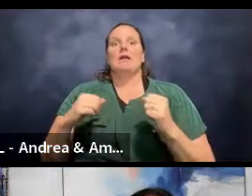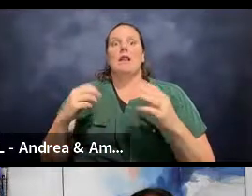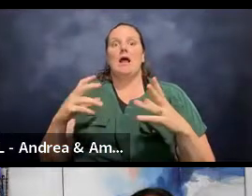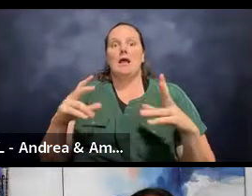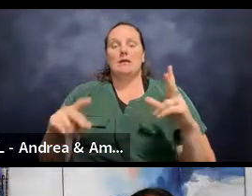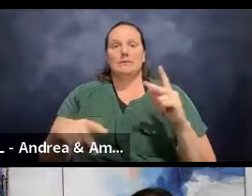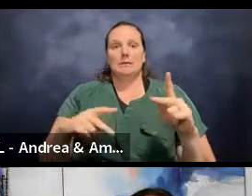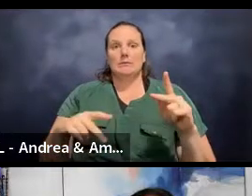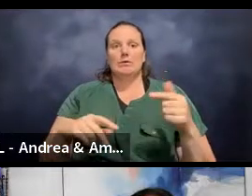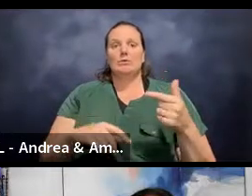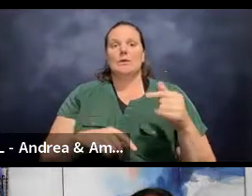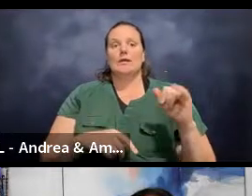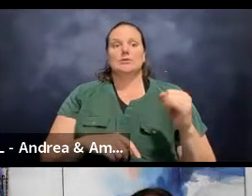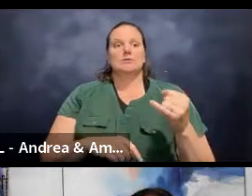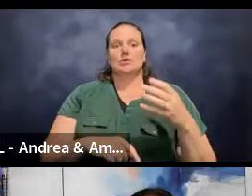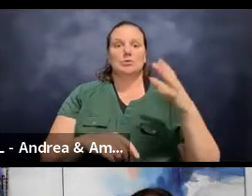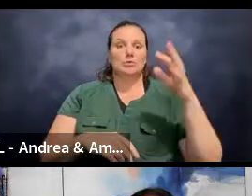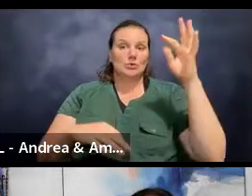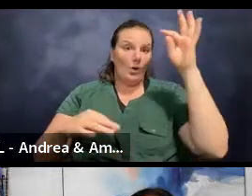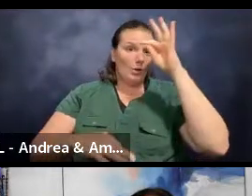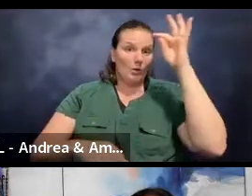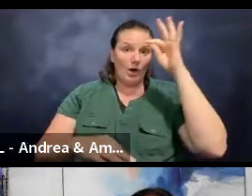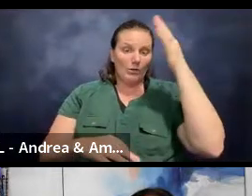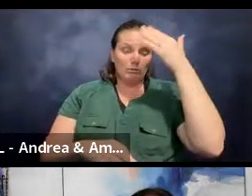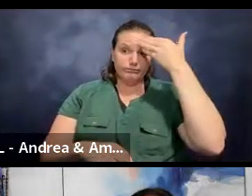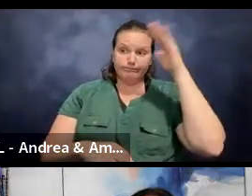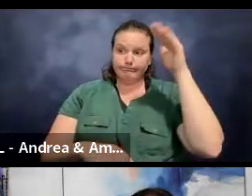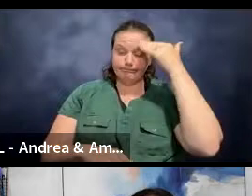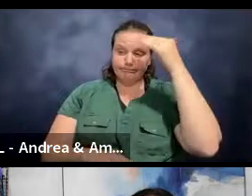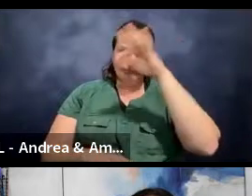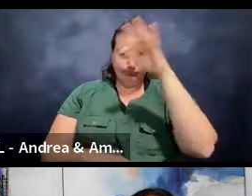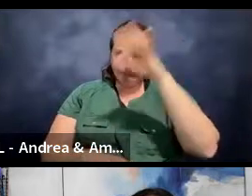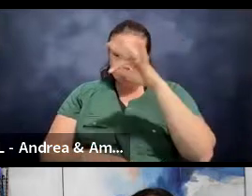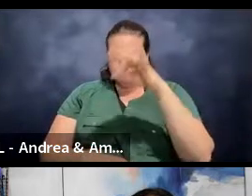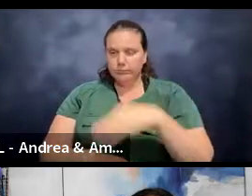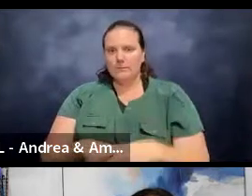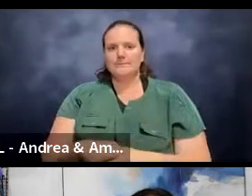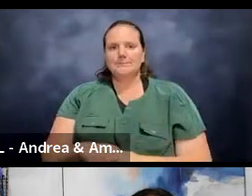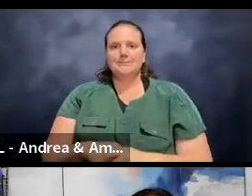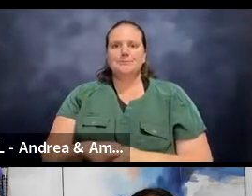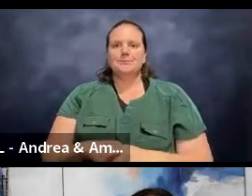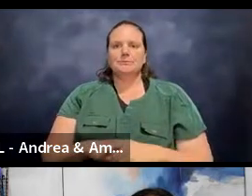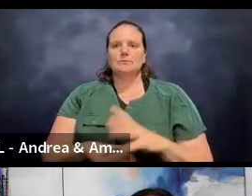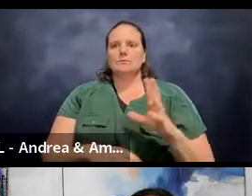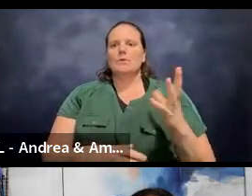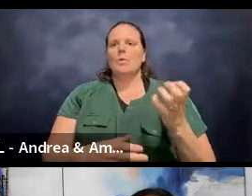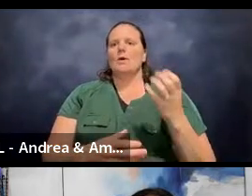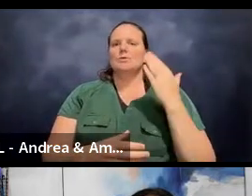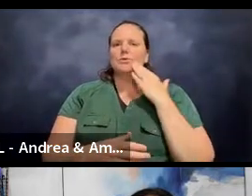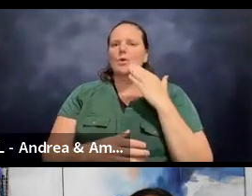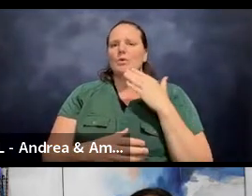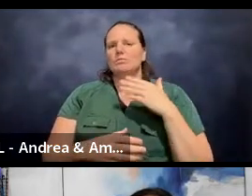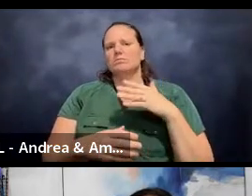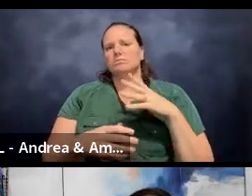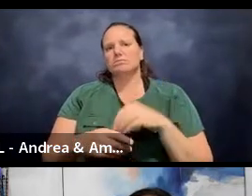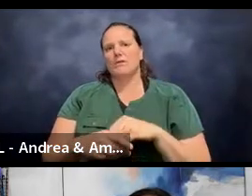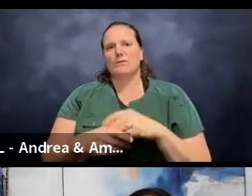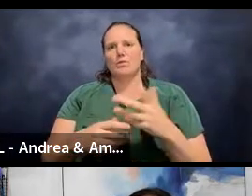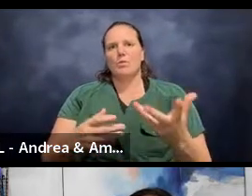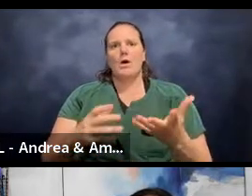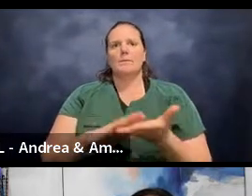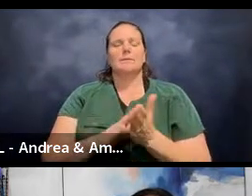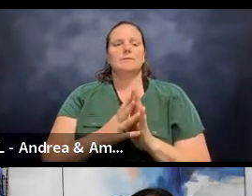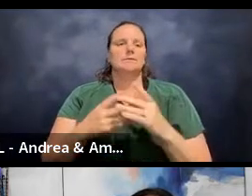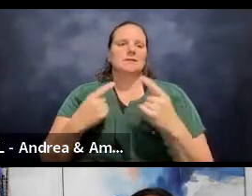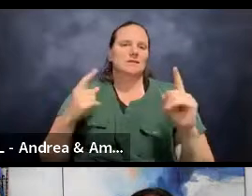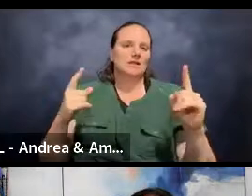to Greg's point, like who don't know about this, who are just not aware. And so I just want to know, going into this period, like what constitutes success,